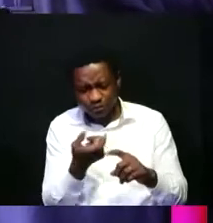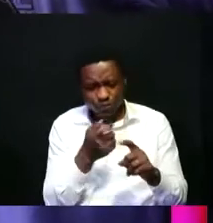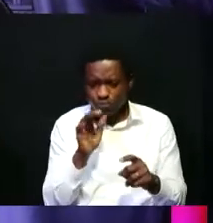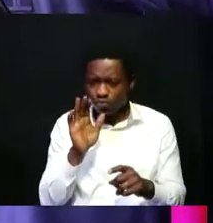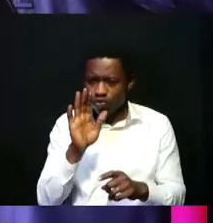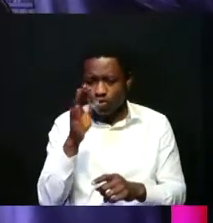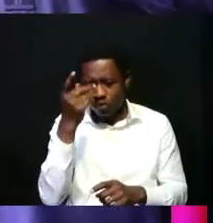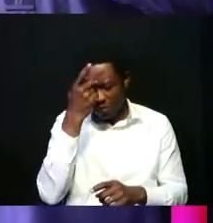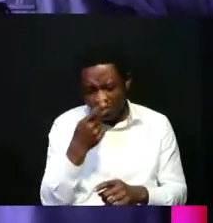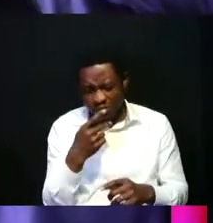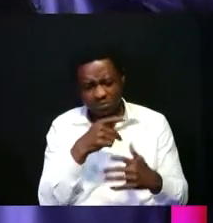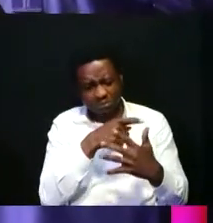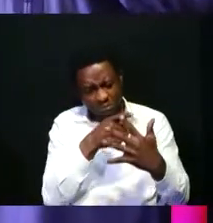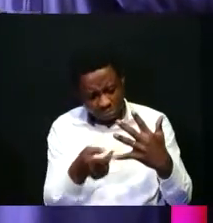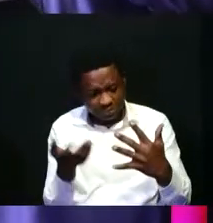last